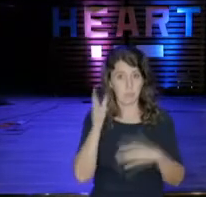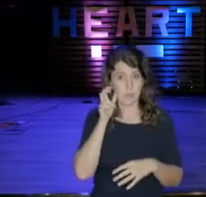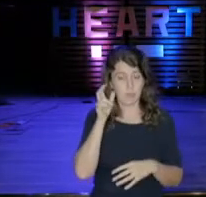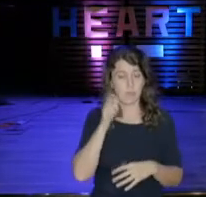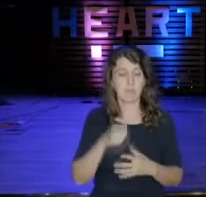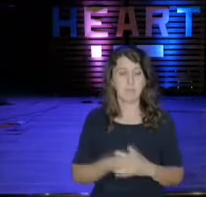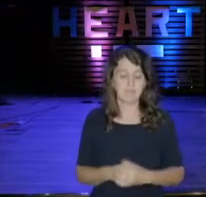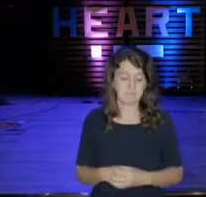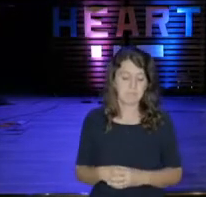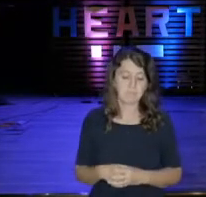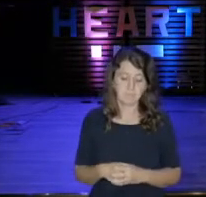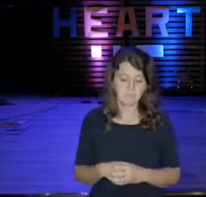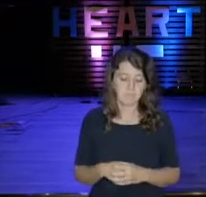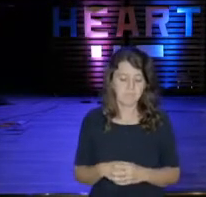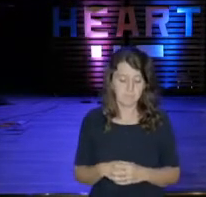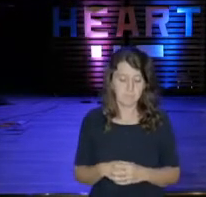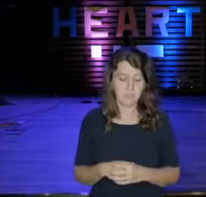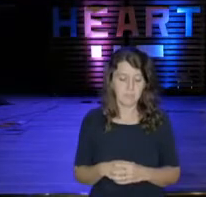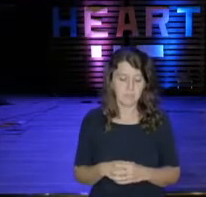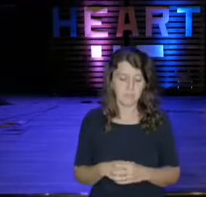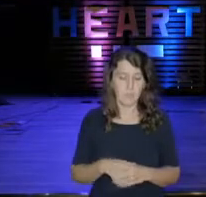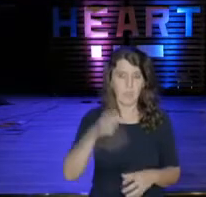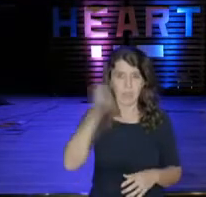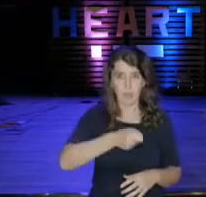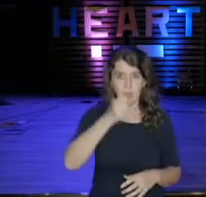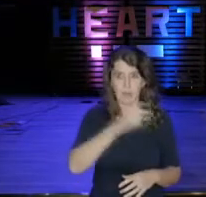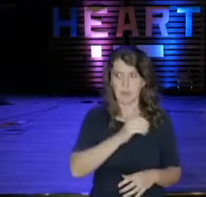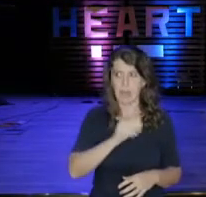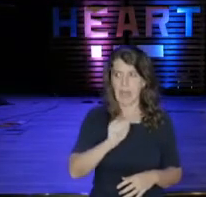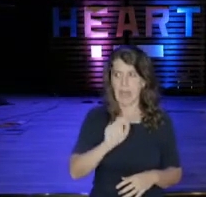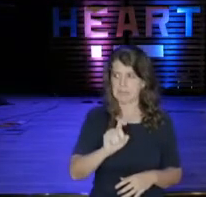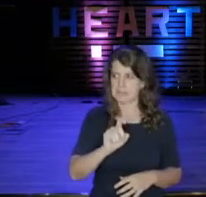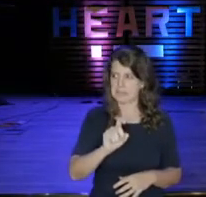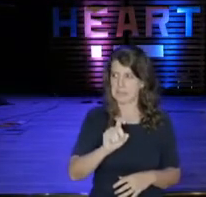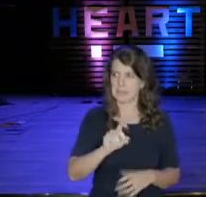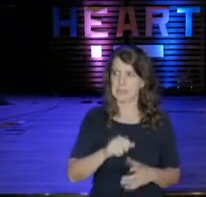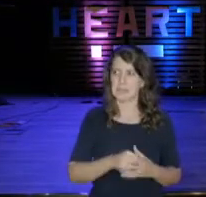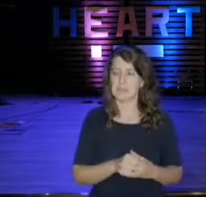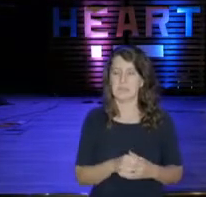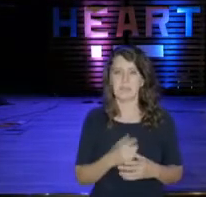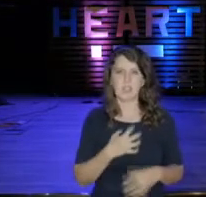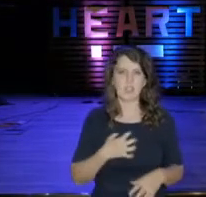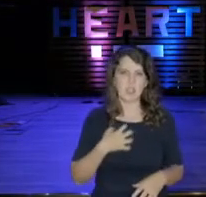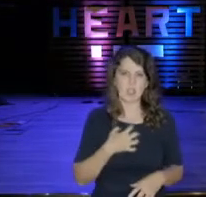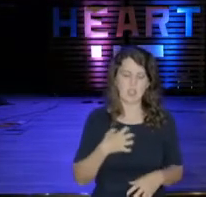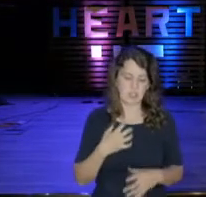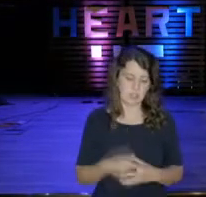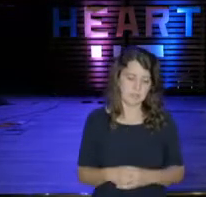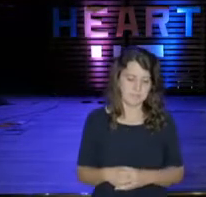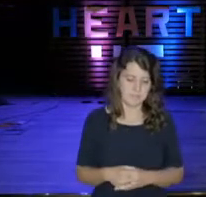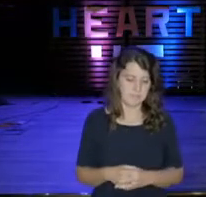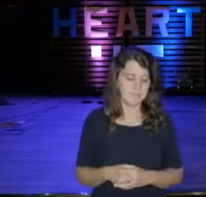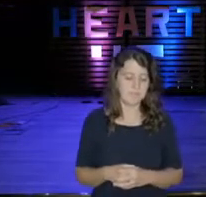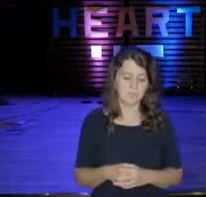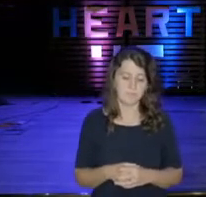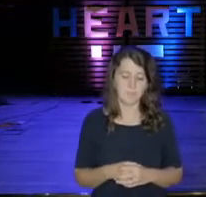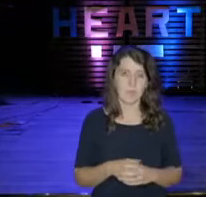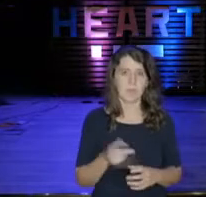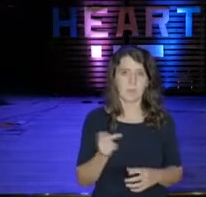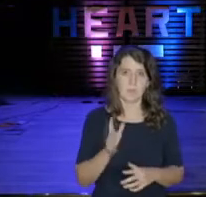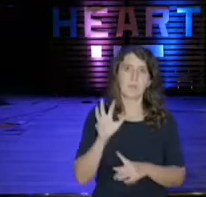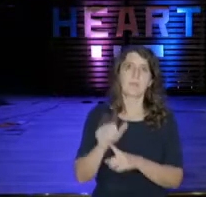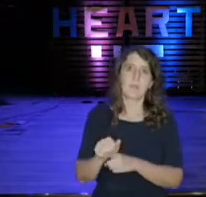Carla Faye with a hammer and a pickaxe. Gruesome. They were both